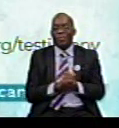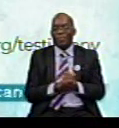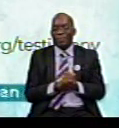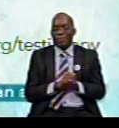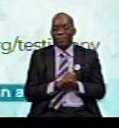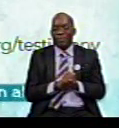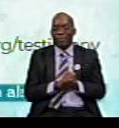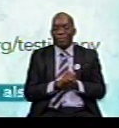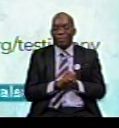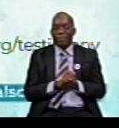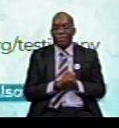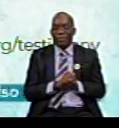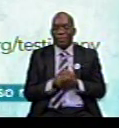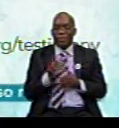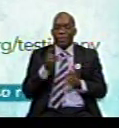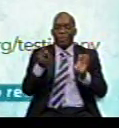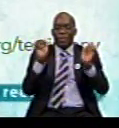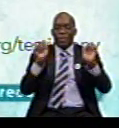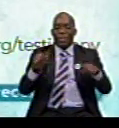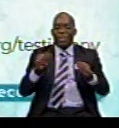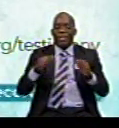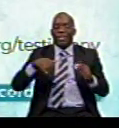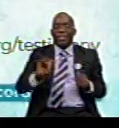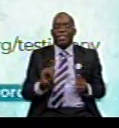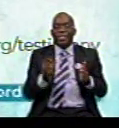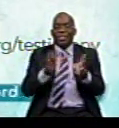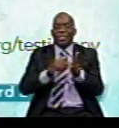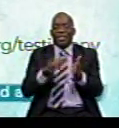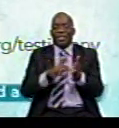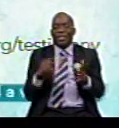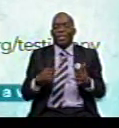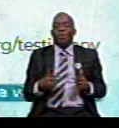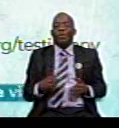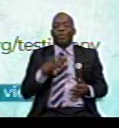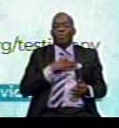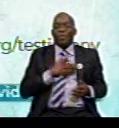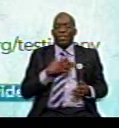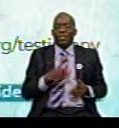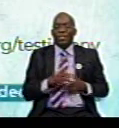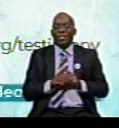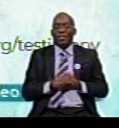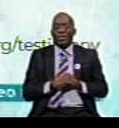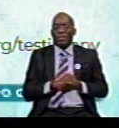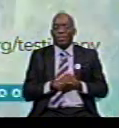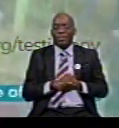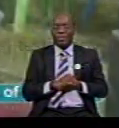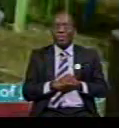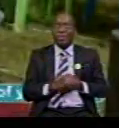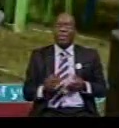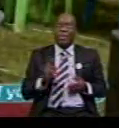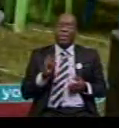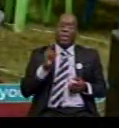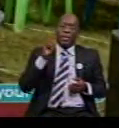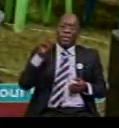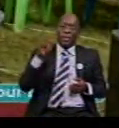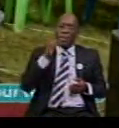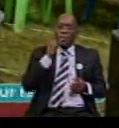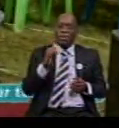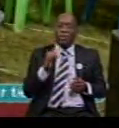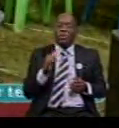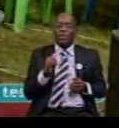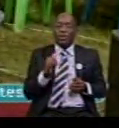You can still shake up. Shake up, please. He's already walking. He's can almost.